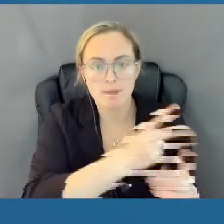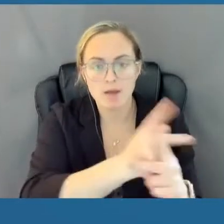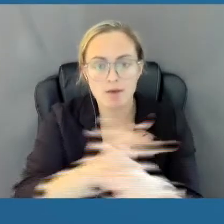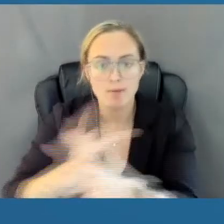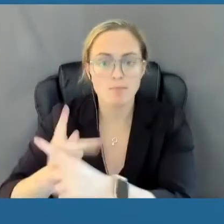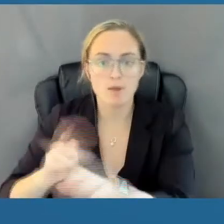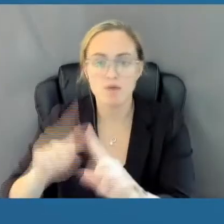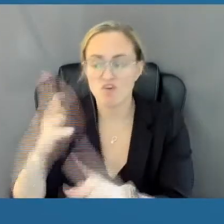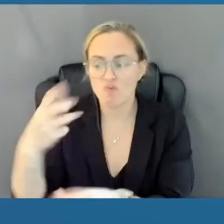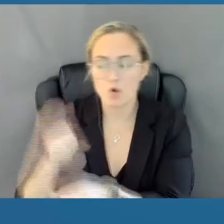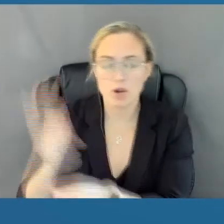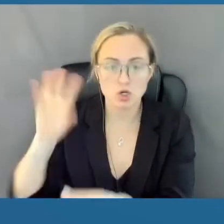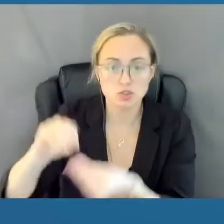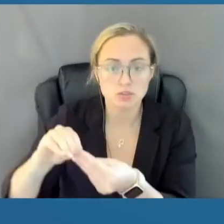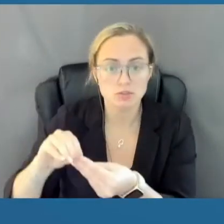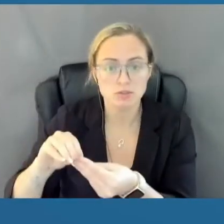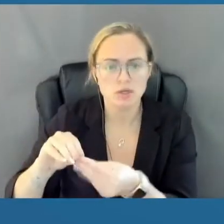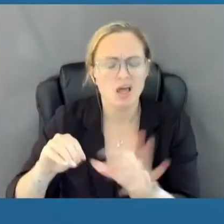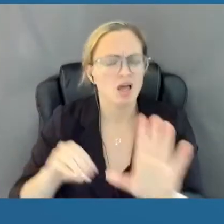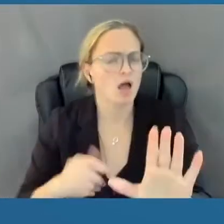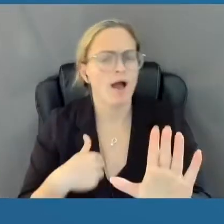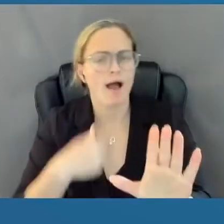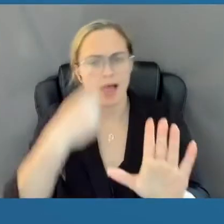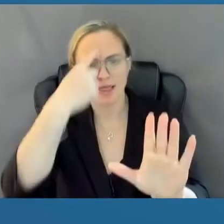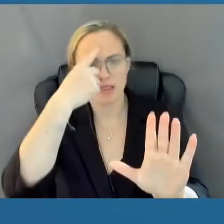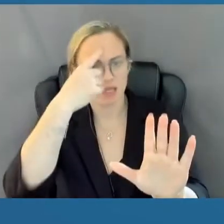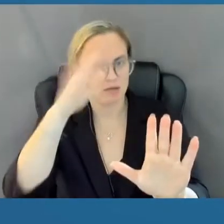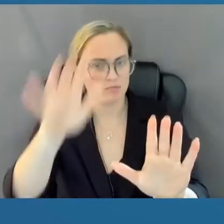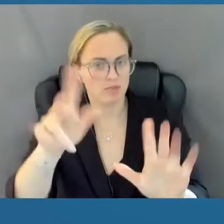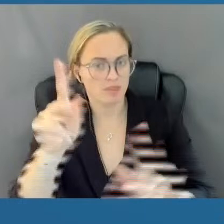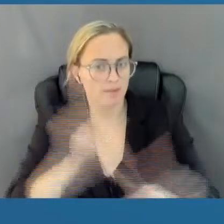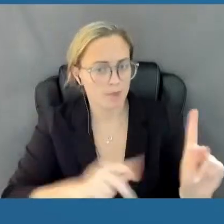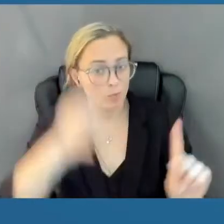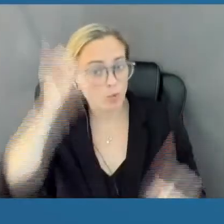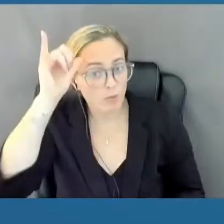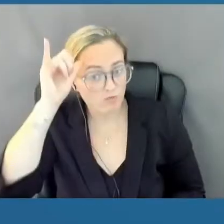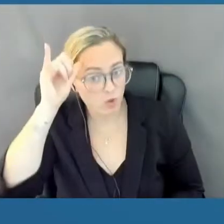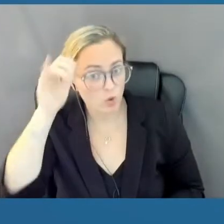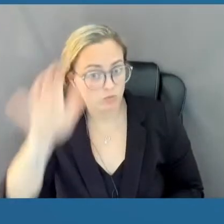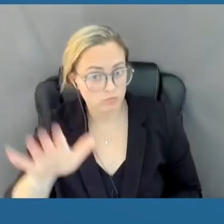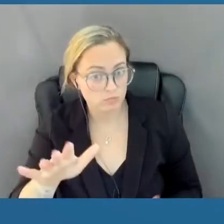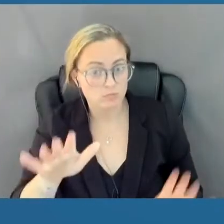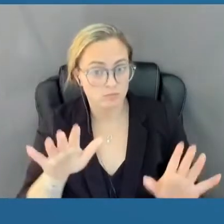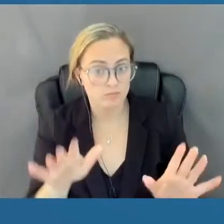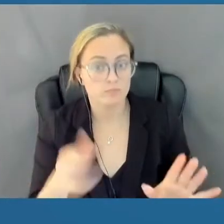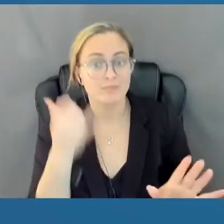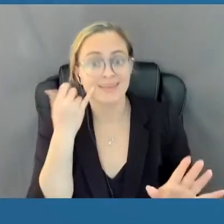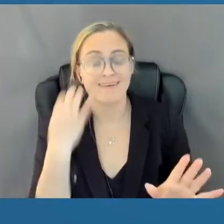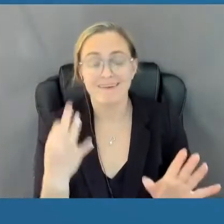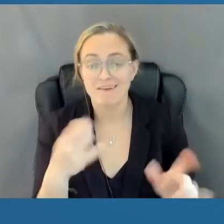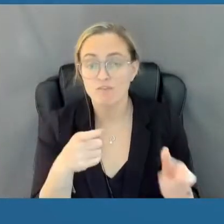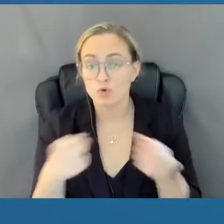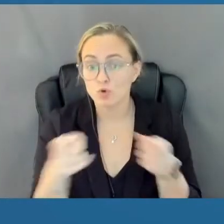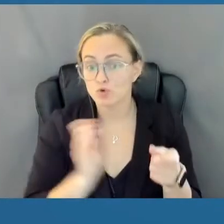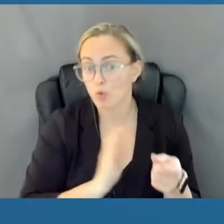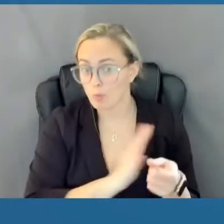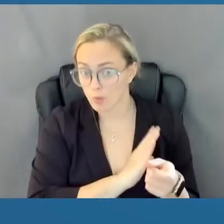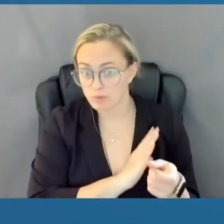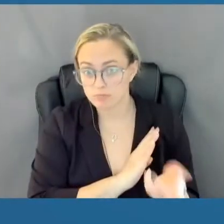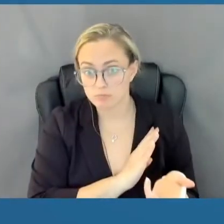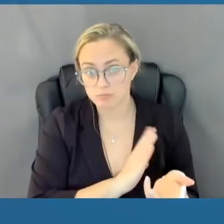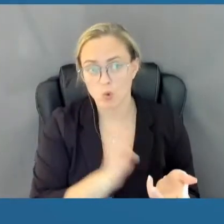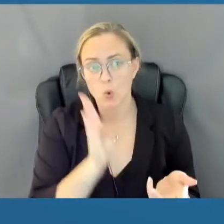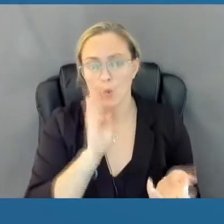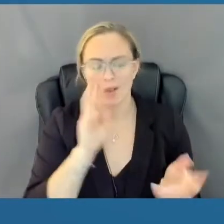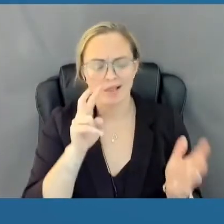that something? I think ultimately the people of Buffalo, and if there is a control board, then we'll have to look